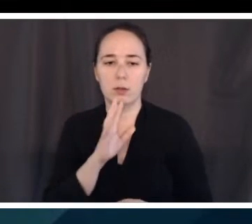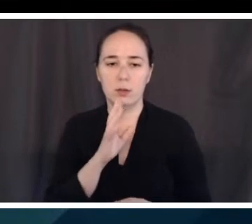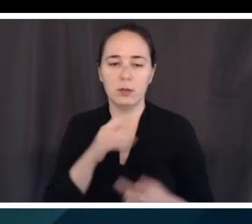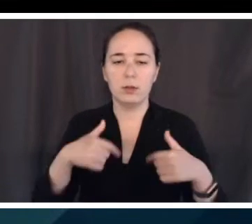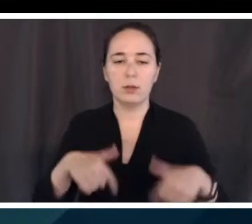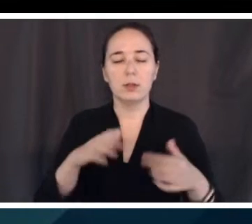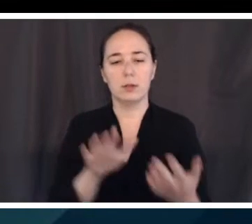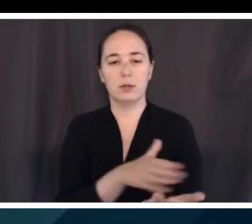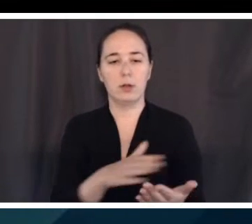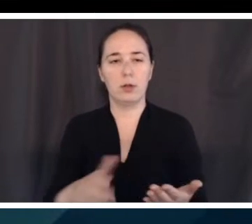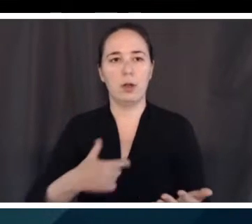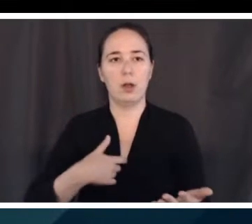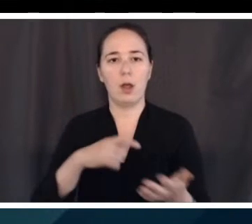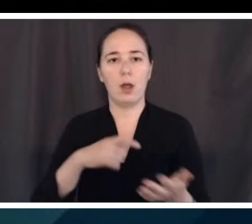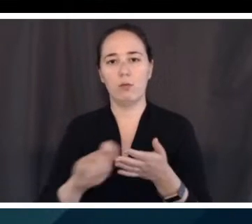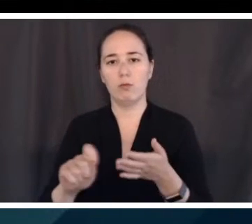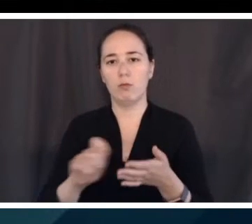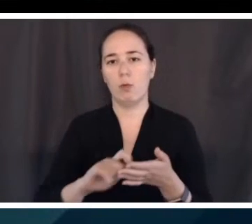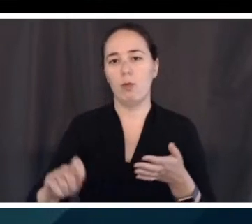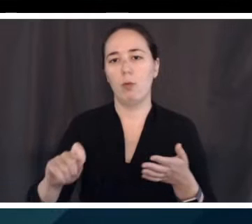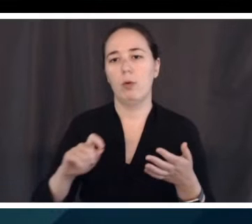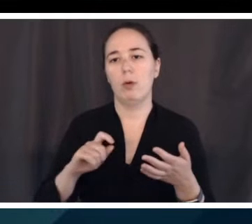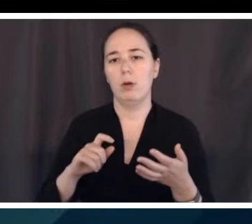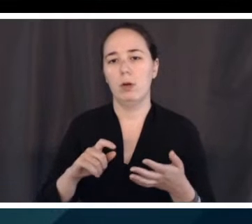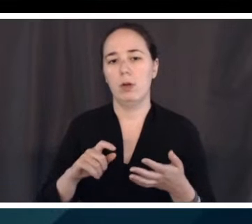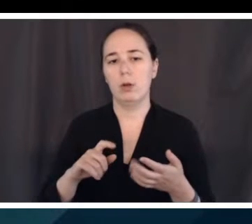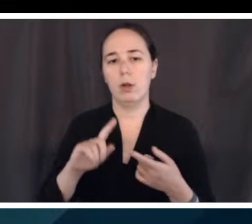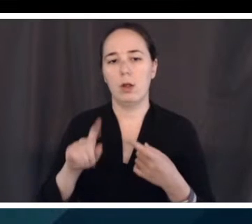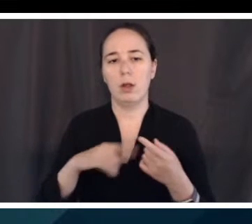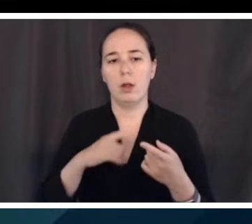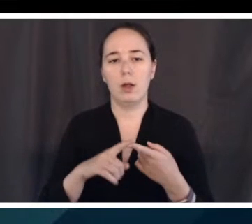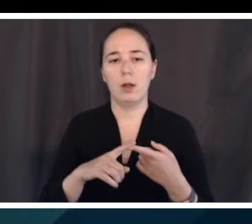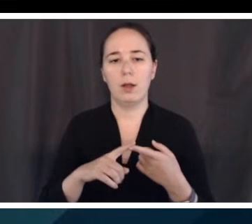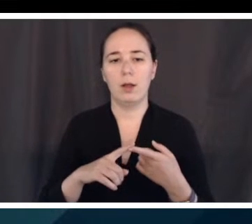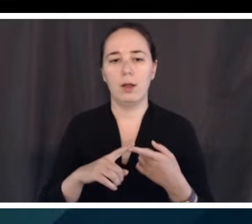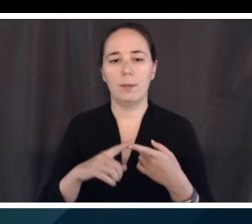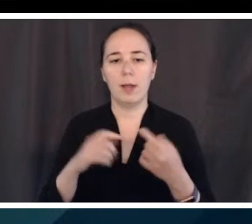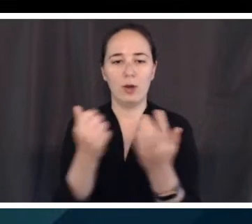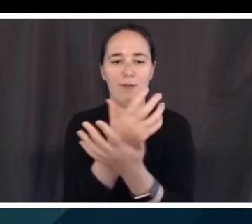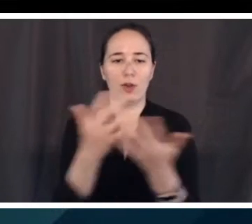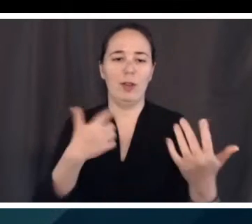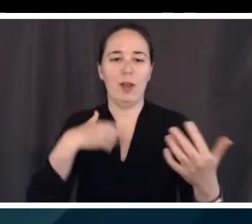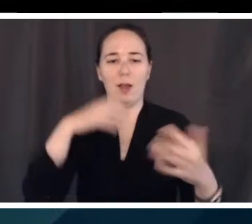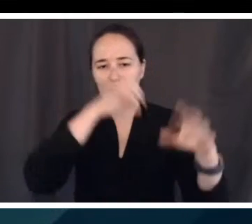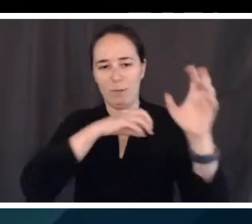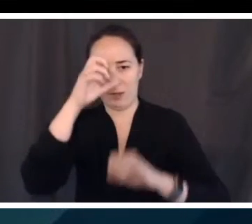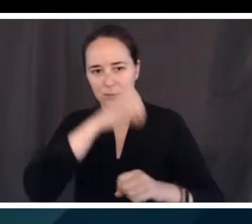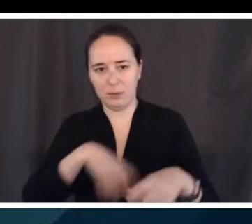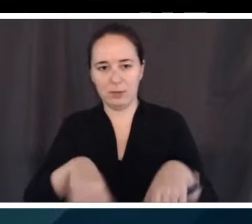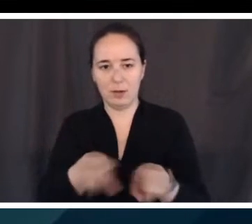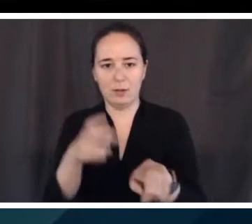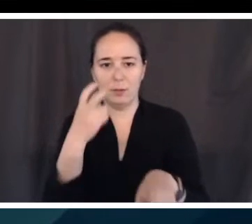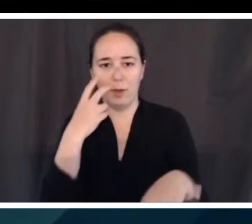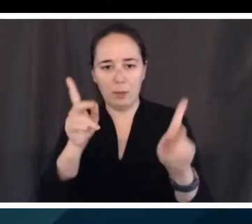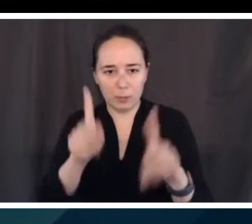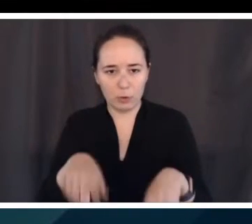wrote about all the things that I've missed out as a blind person, and